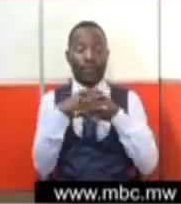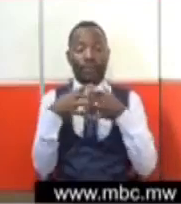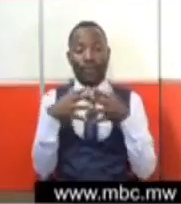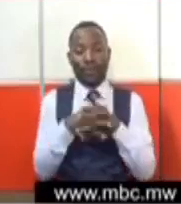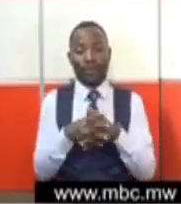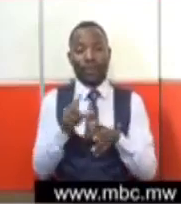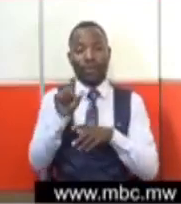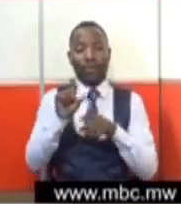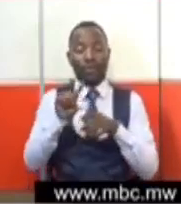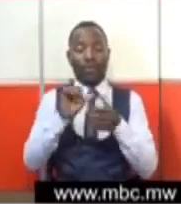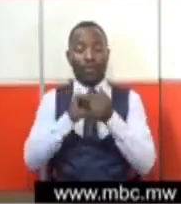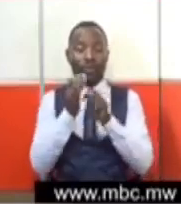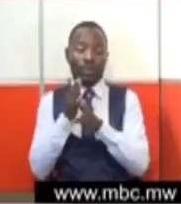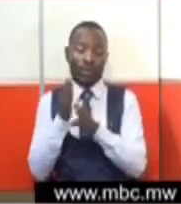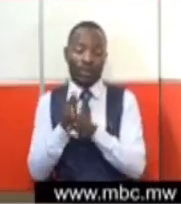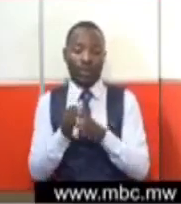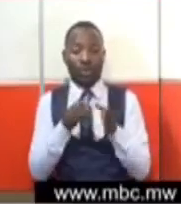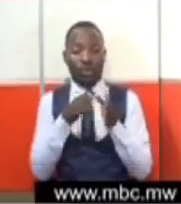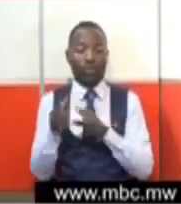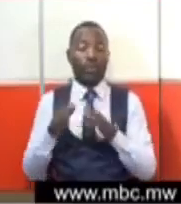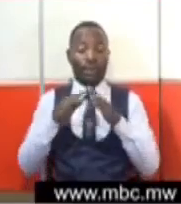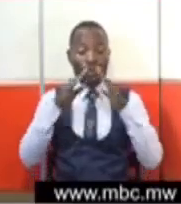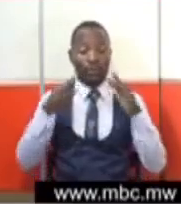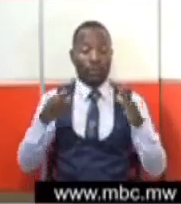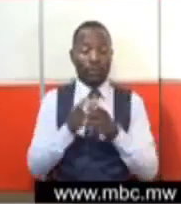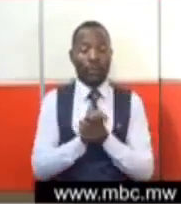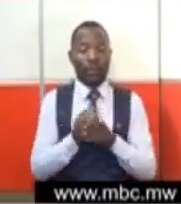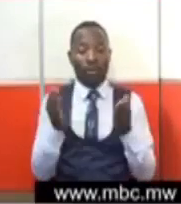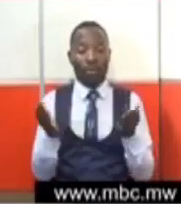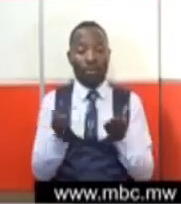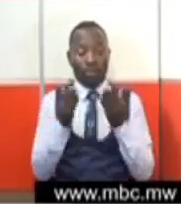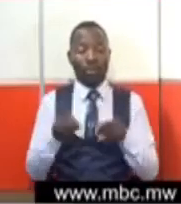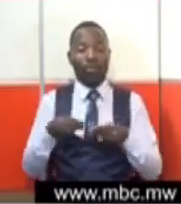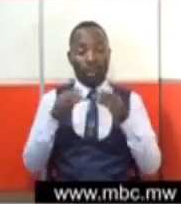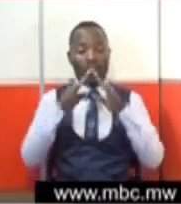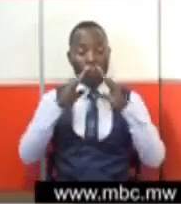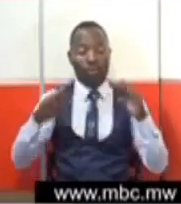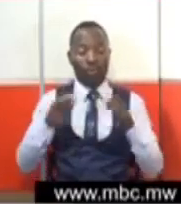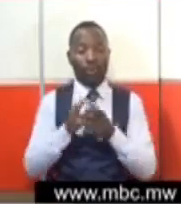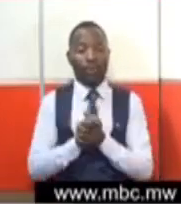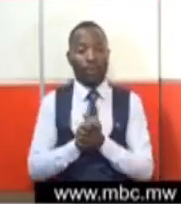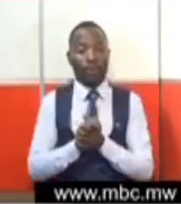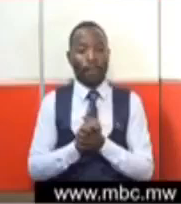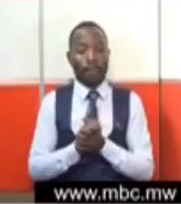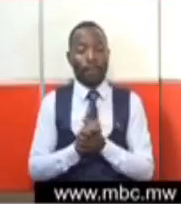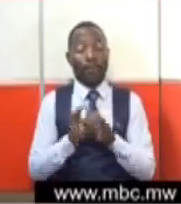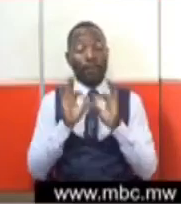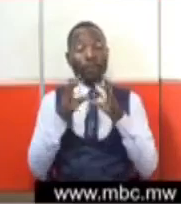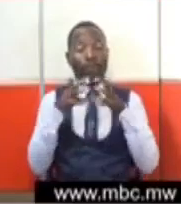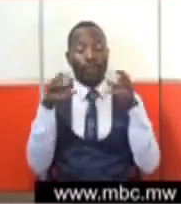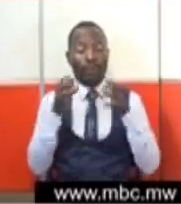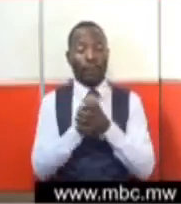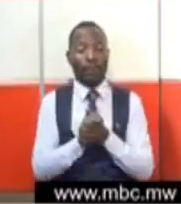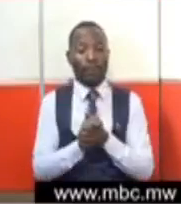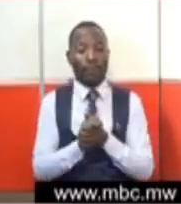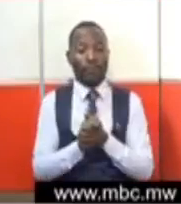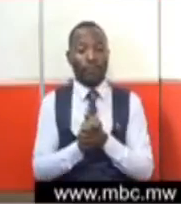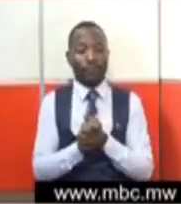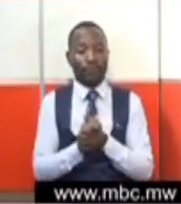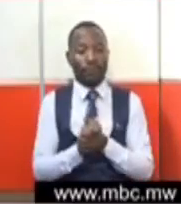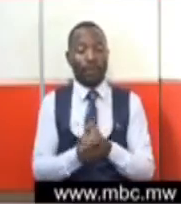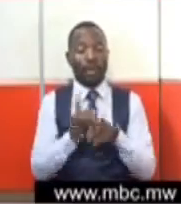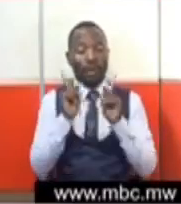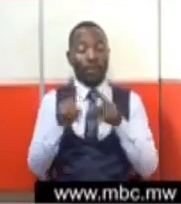to addressing gaps in the housing sector to promote the provision of sustainable and quality housing and efficient